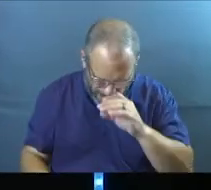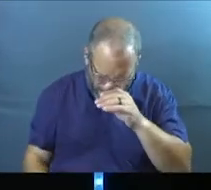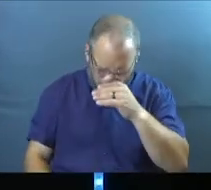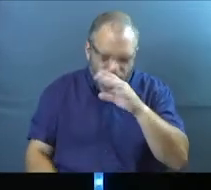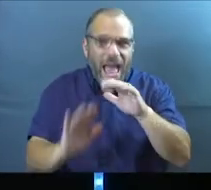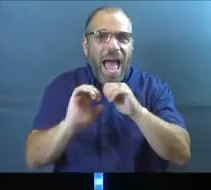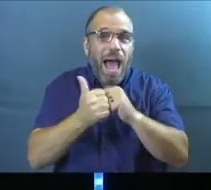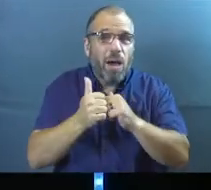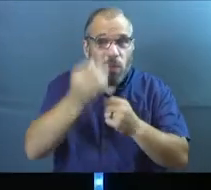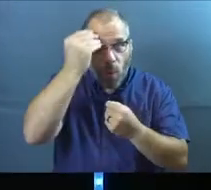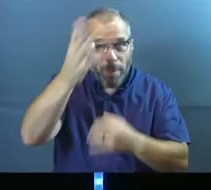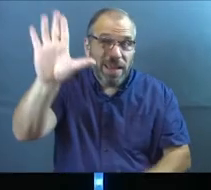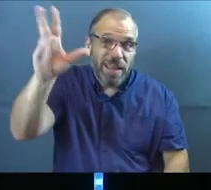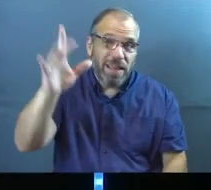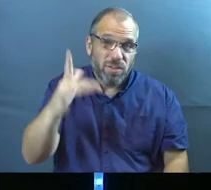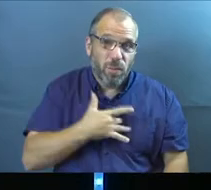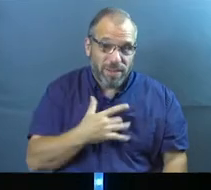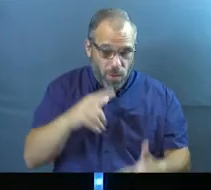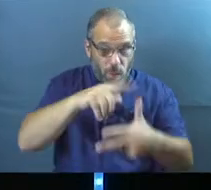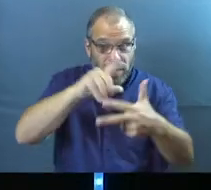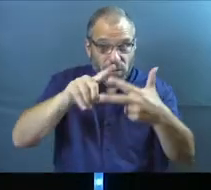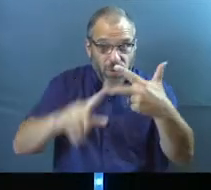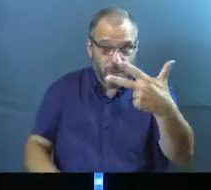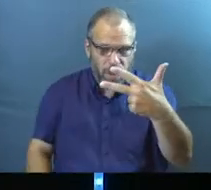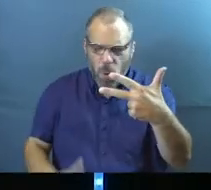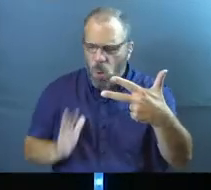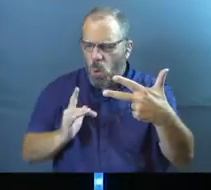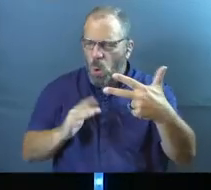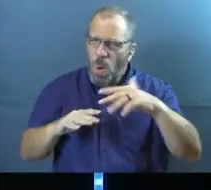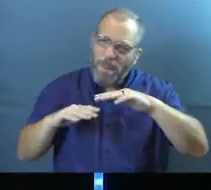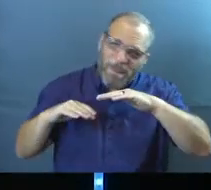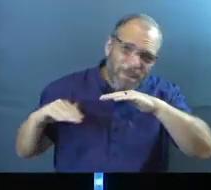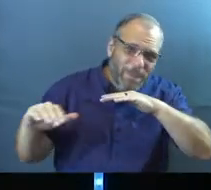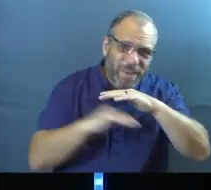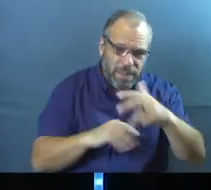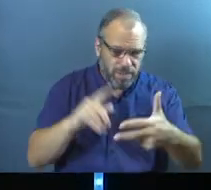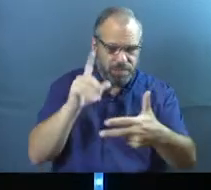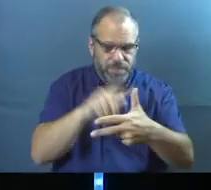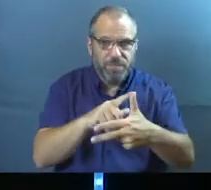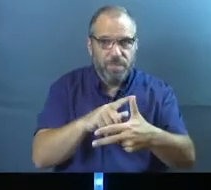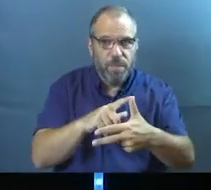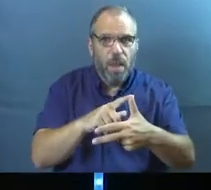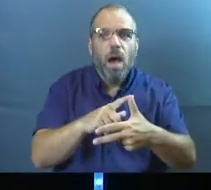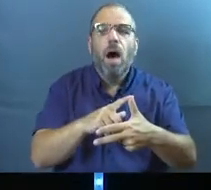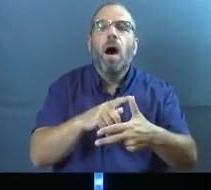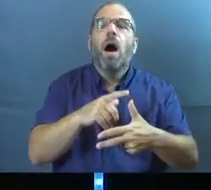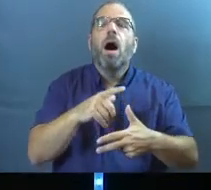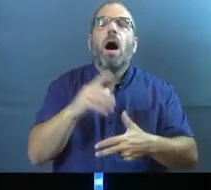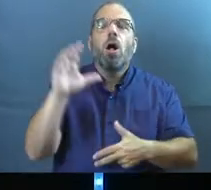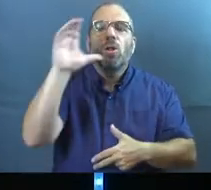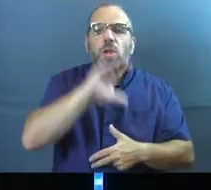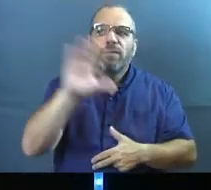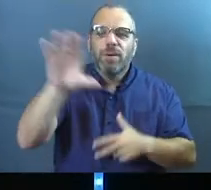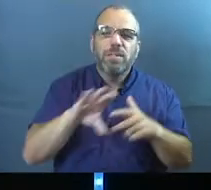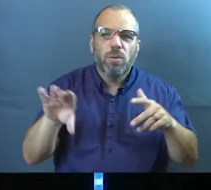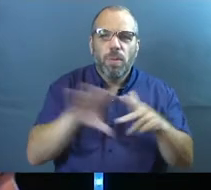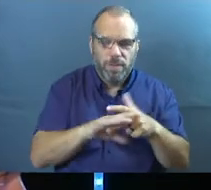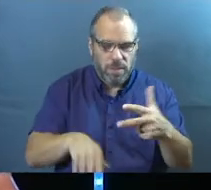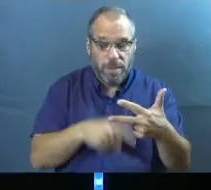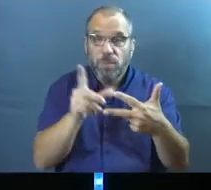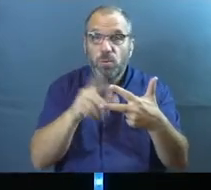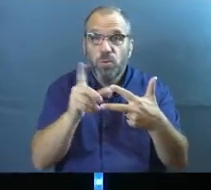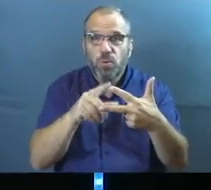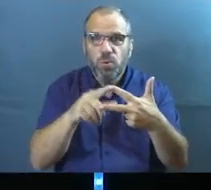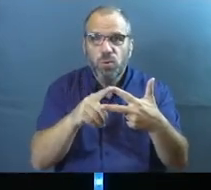Here's how to obey God's voice in 3 steps. Super basic. Watch for God's interruptions. Number